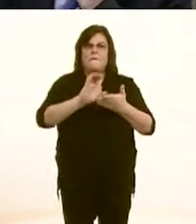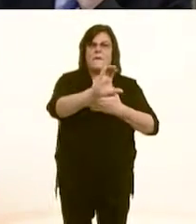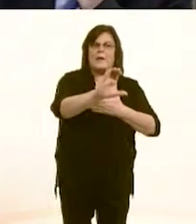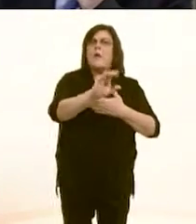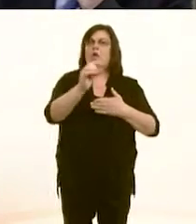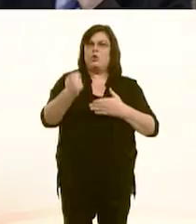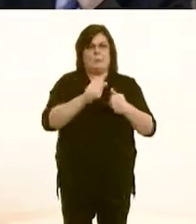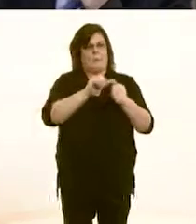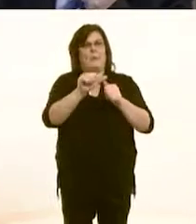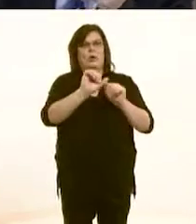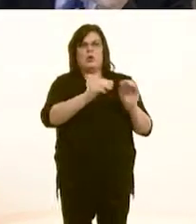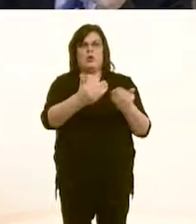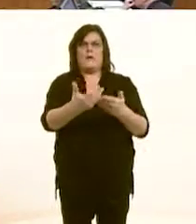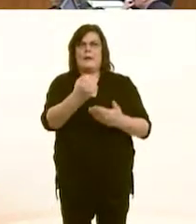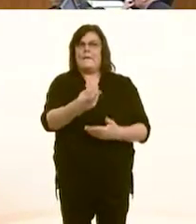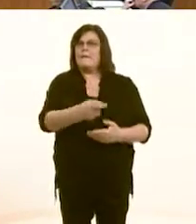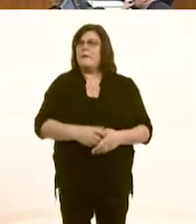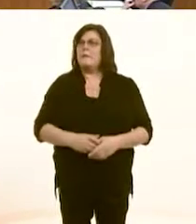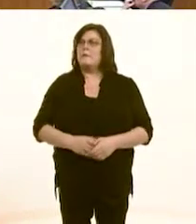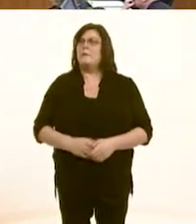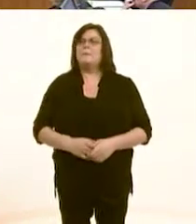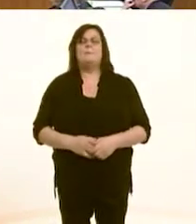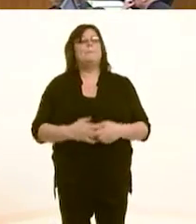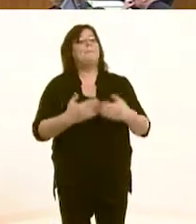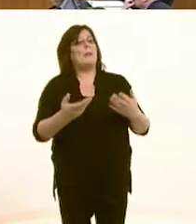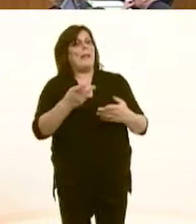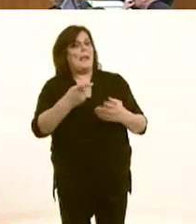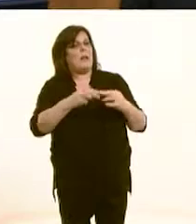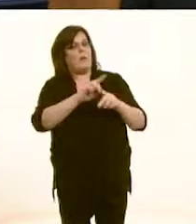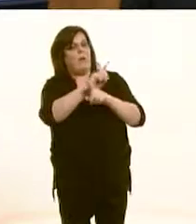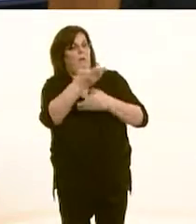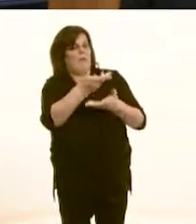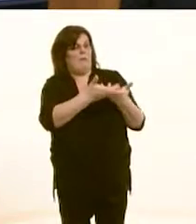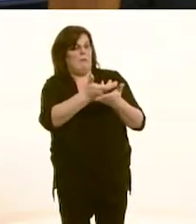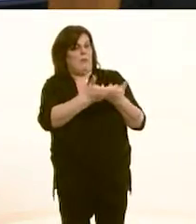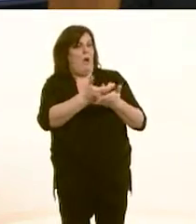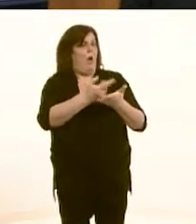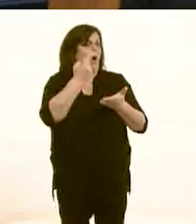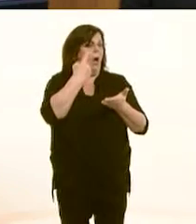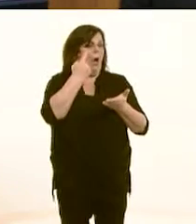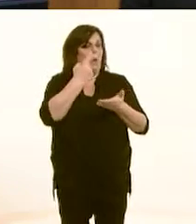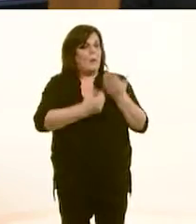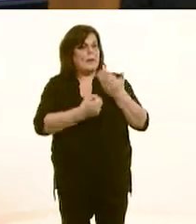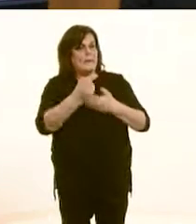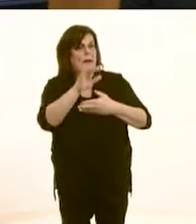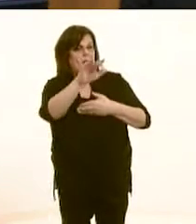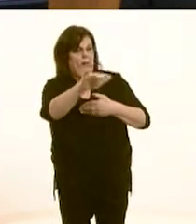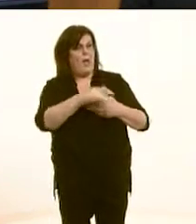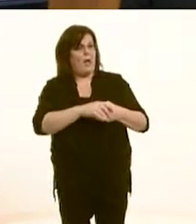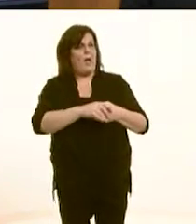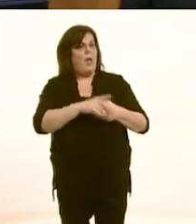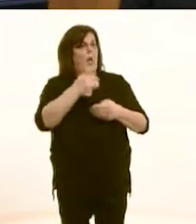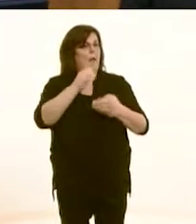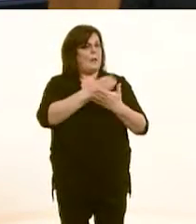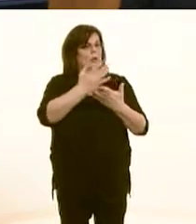service should be expected. Well, again, if I could write to the member with regard to the particular issue in Llanwrthwl, I'll make sure that's